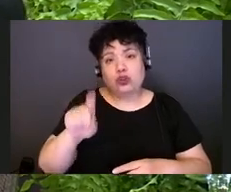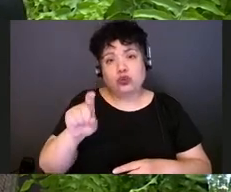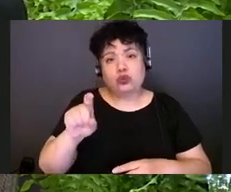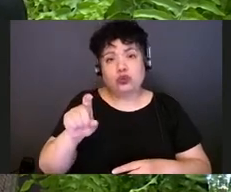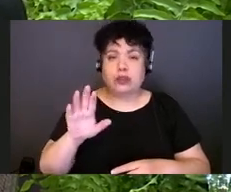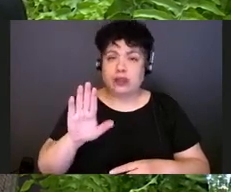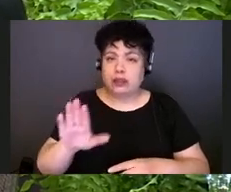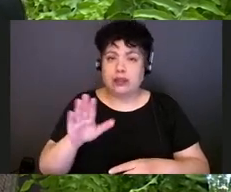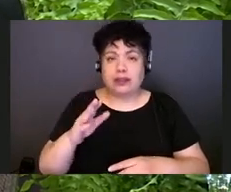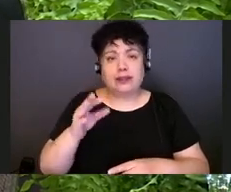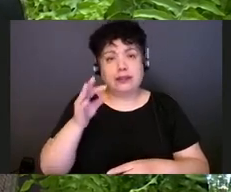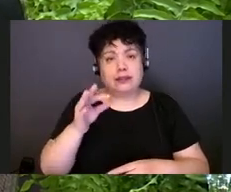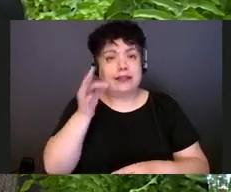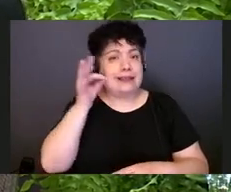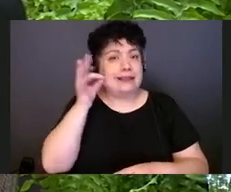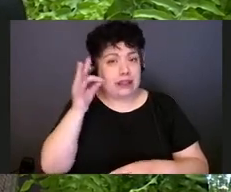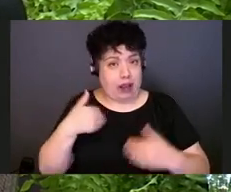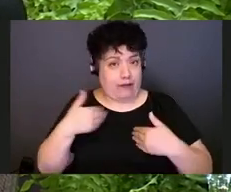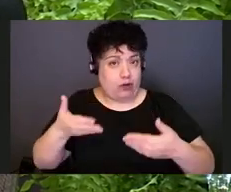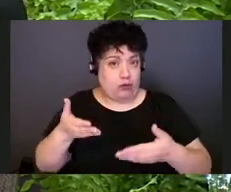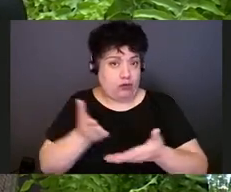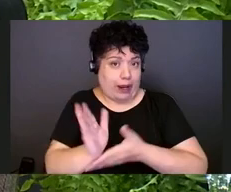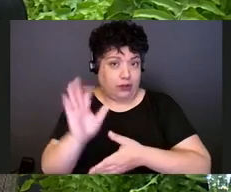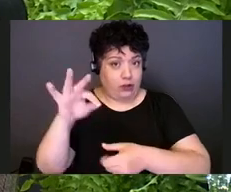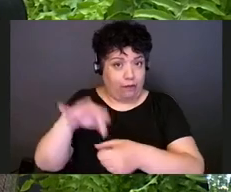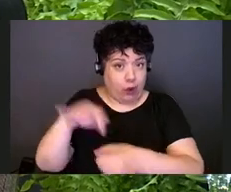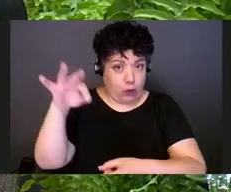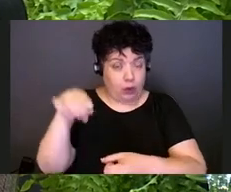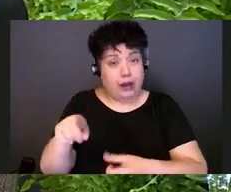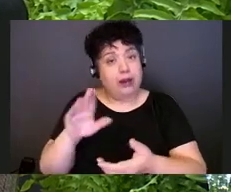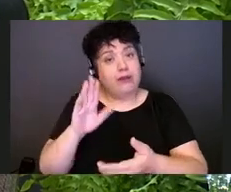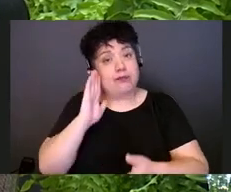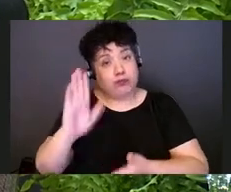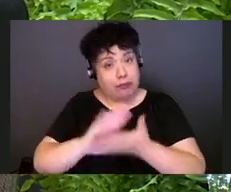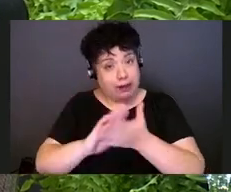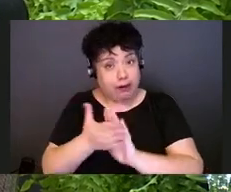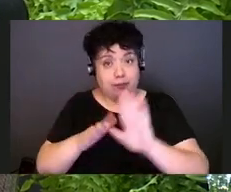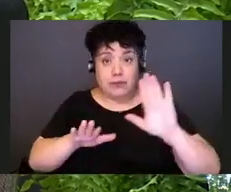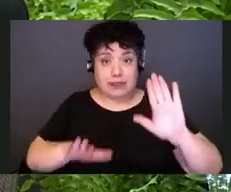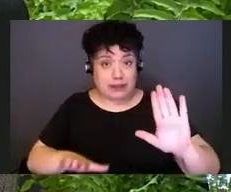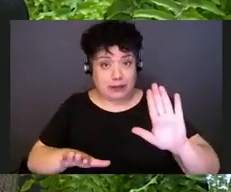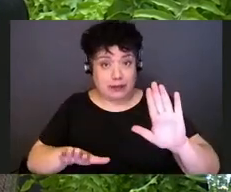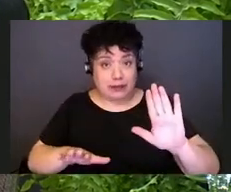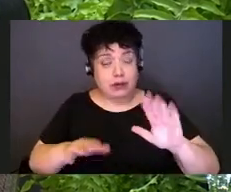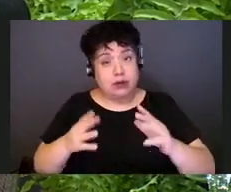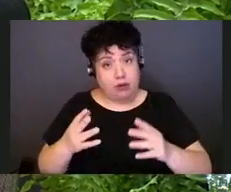rights to vote, because if we want them to become citizens, which they did.